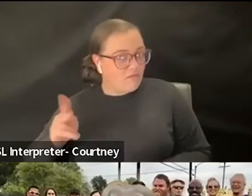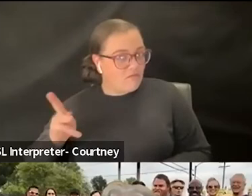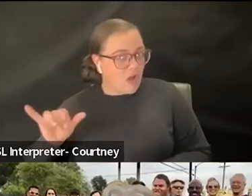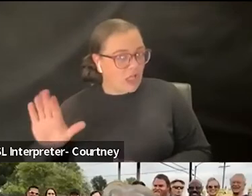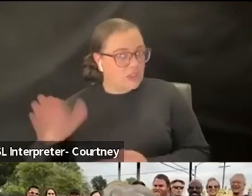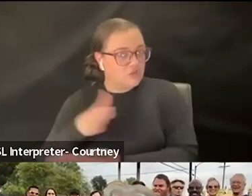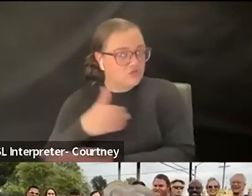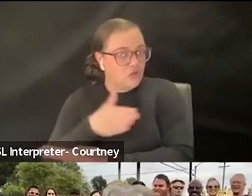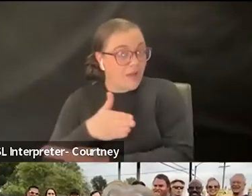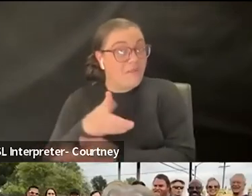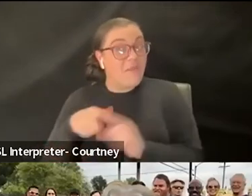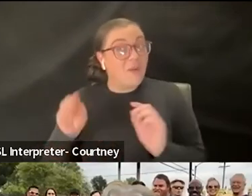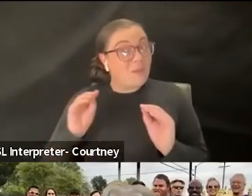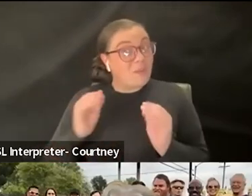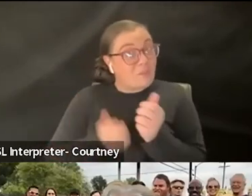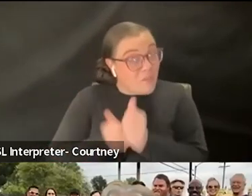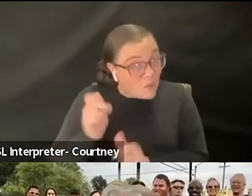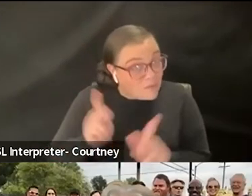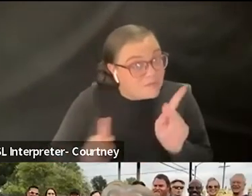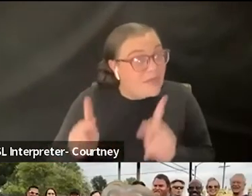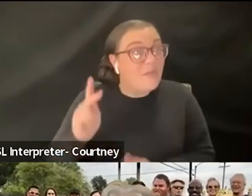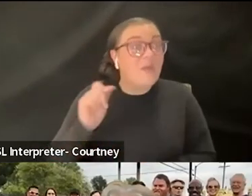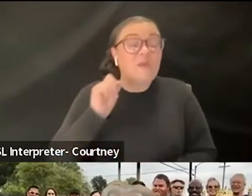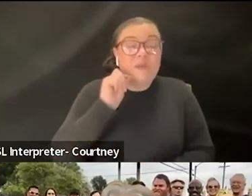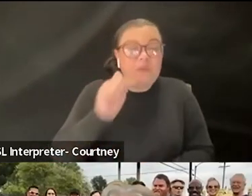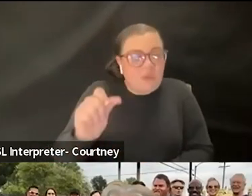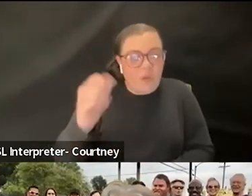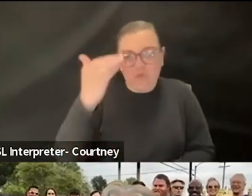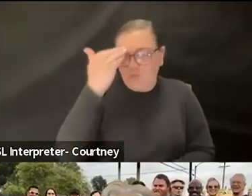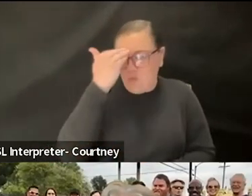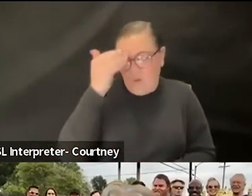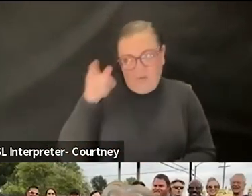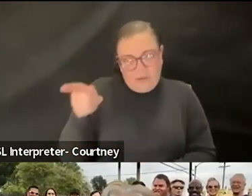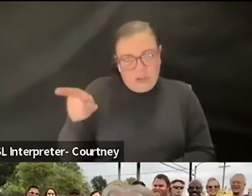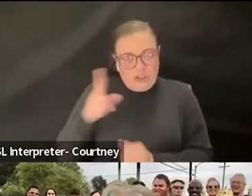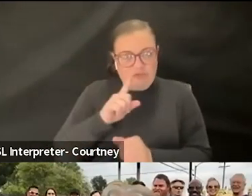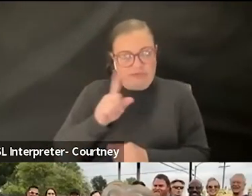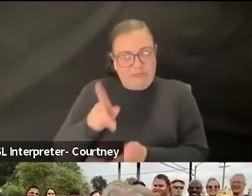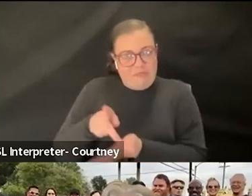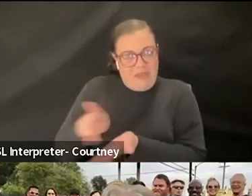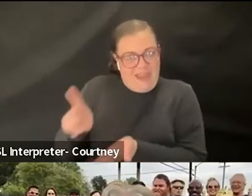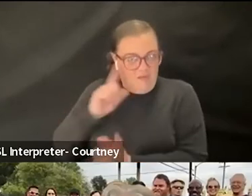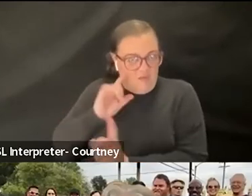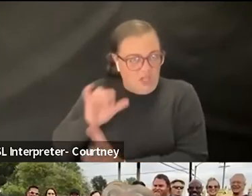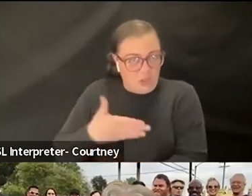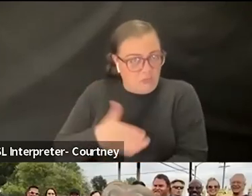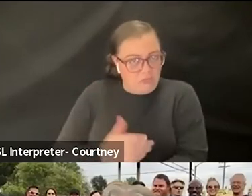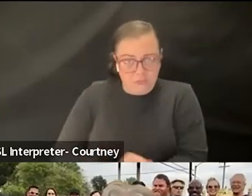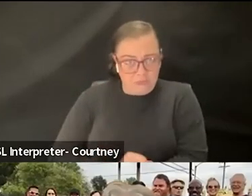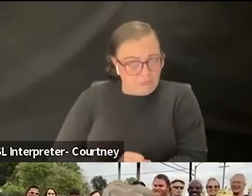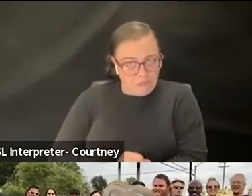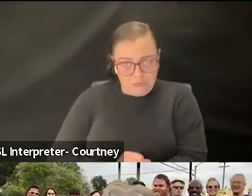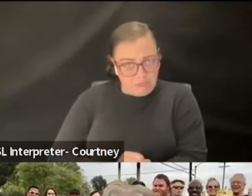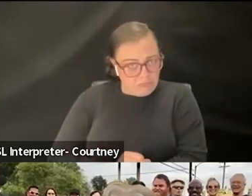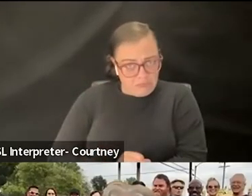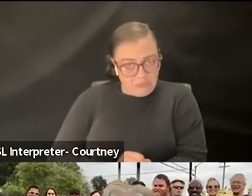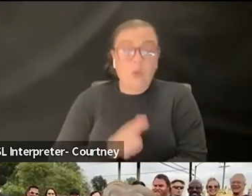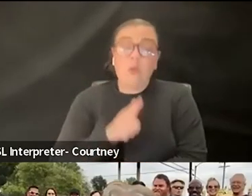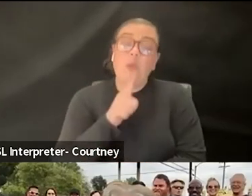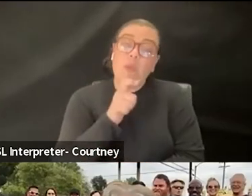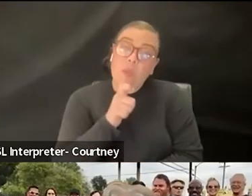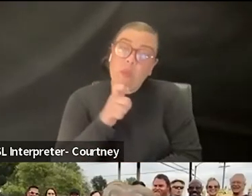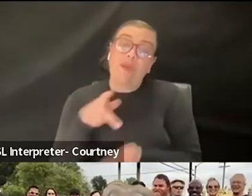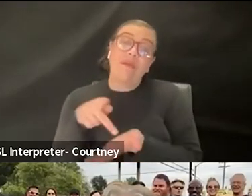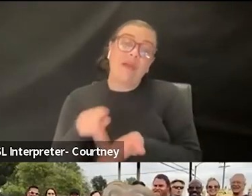probably playing right now somewhere in the world. Guess who gets paid? The Otis Redding estate. Because Otis,